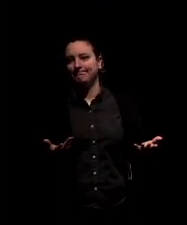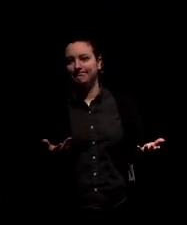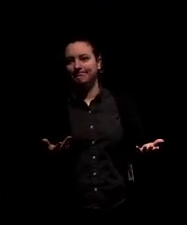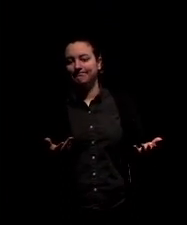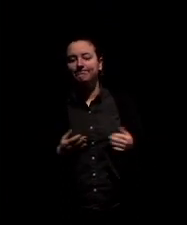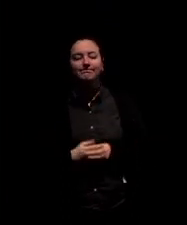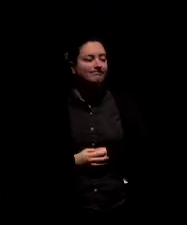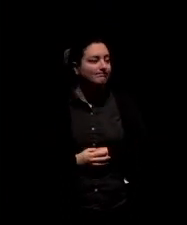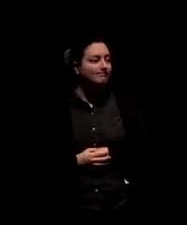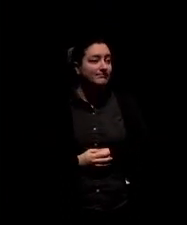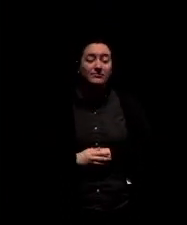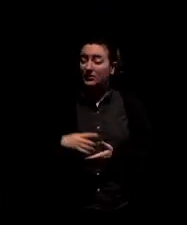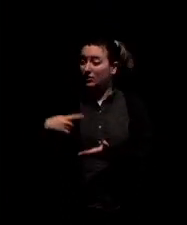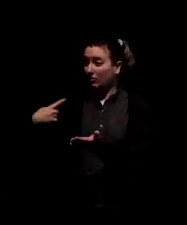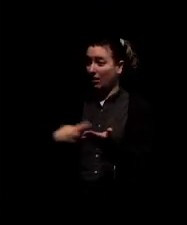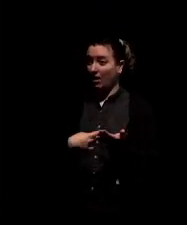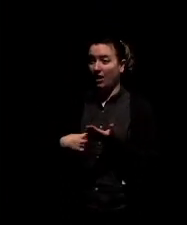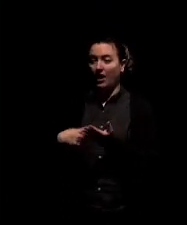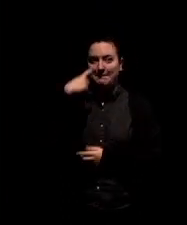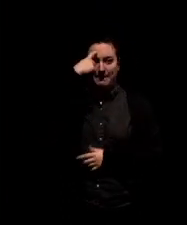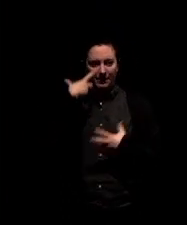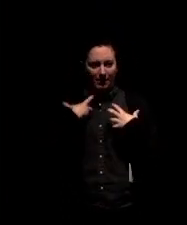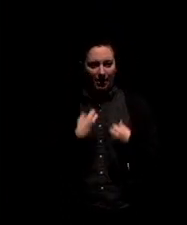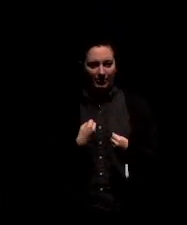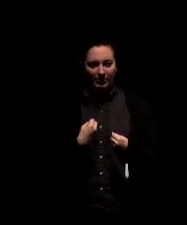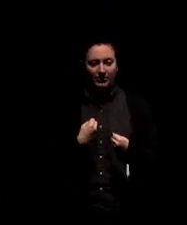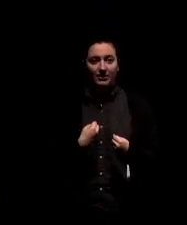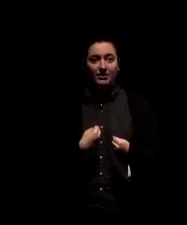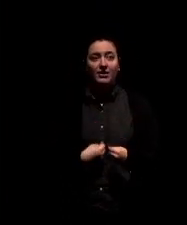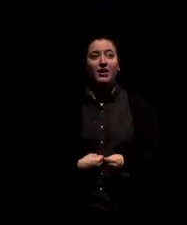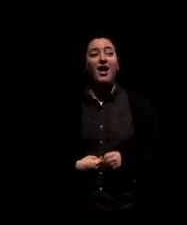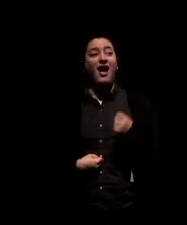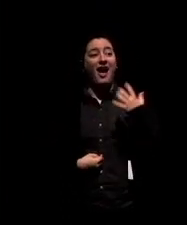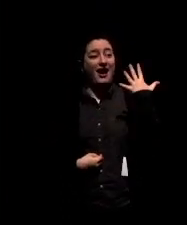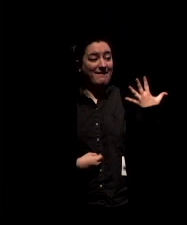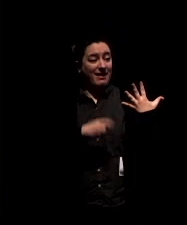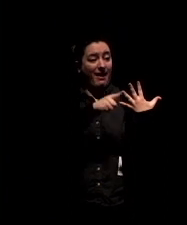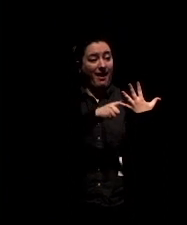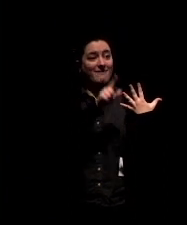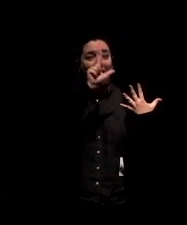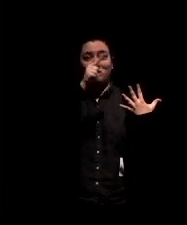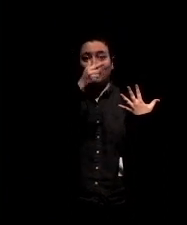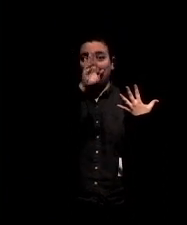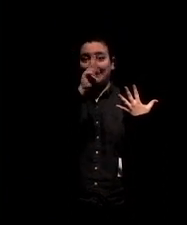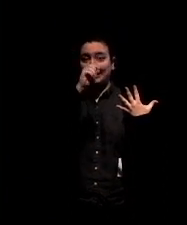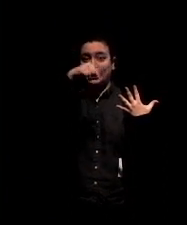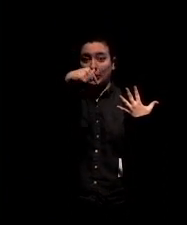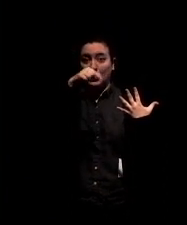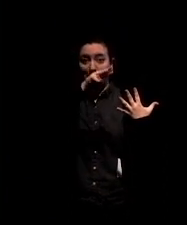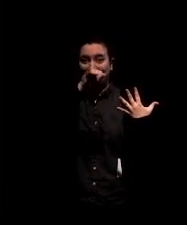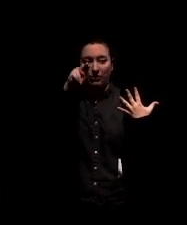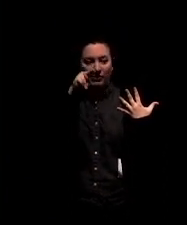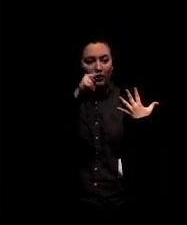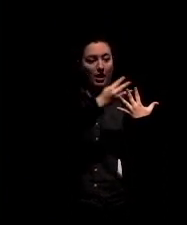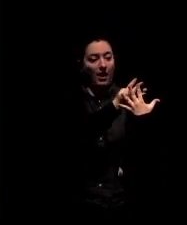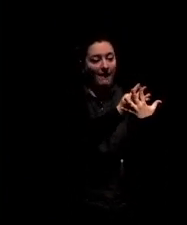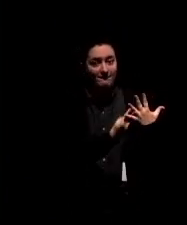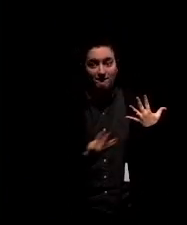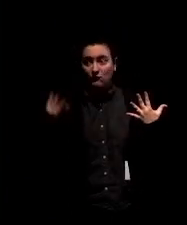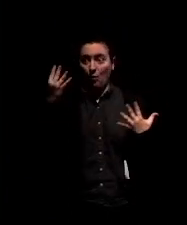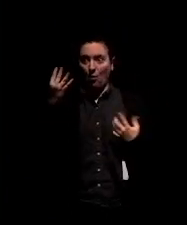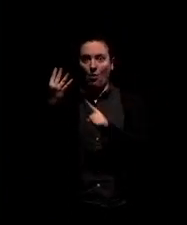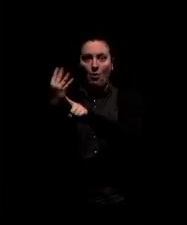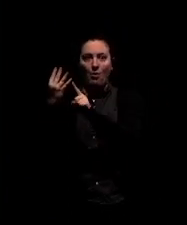health, 80%, 4 out of 5 LGBTQ Minnesotans in our survey experienced moderate to